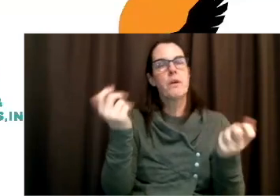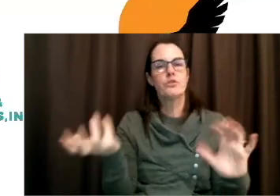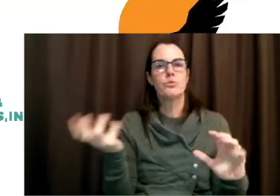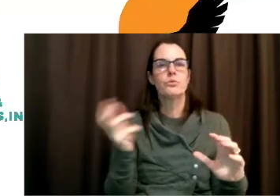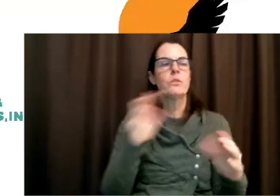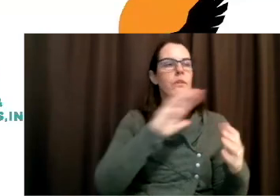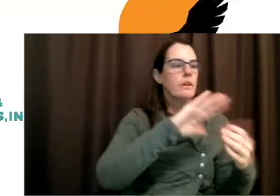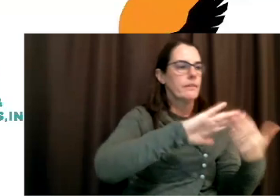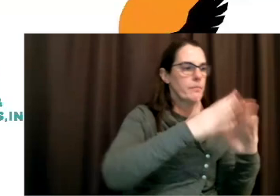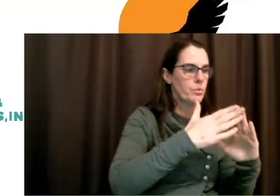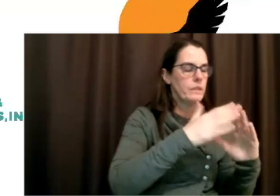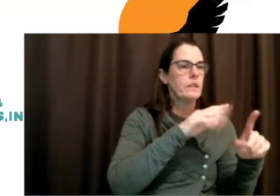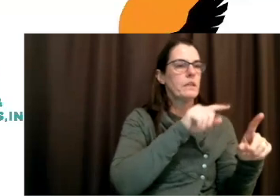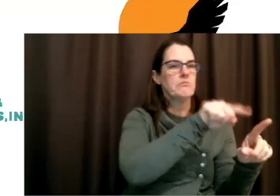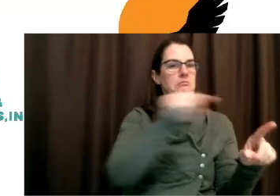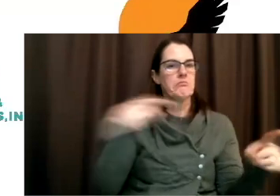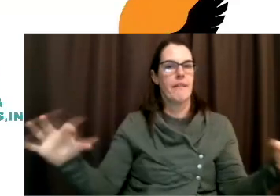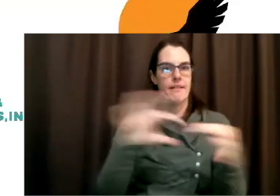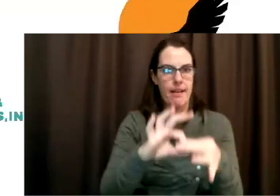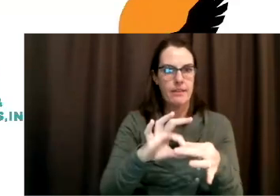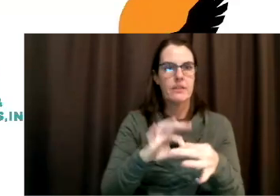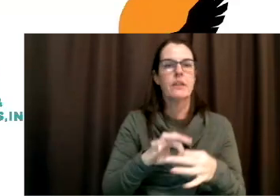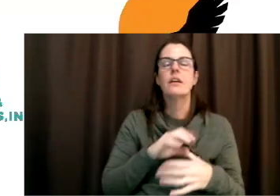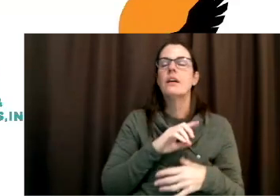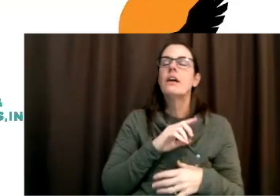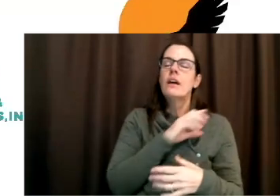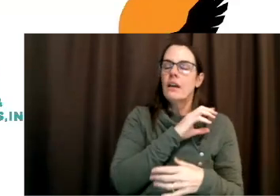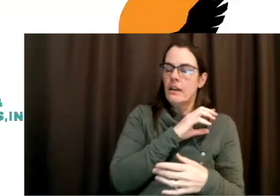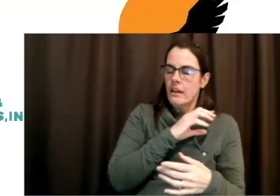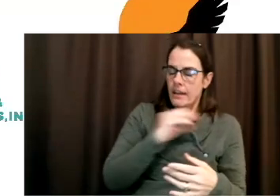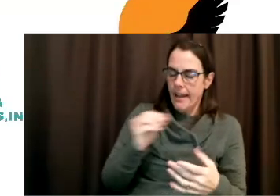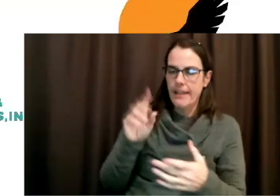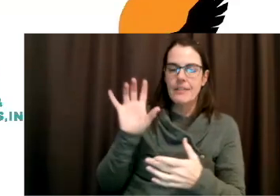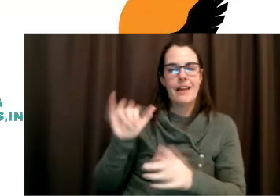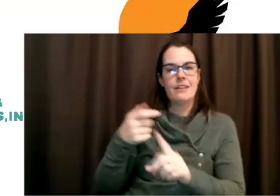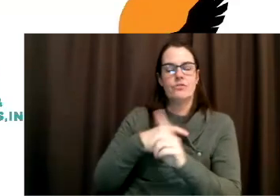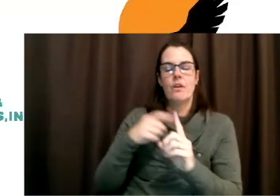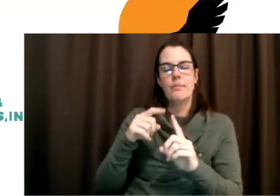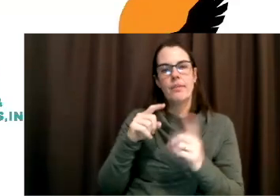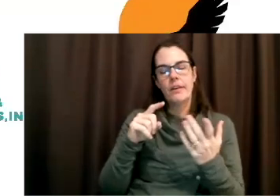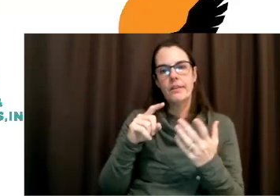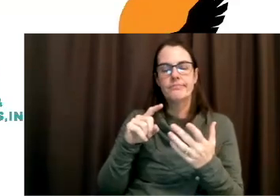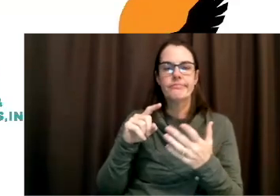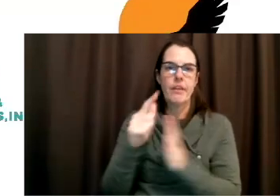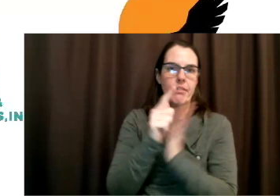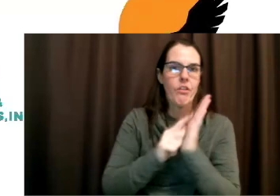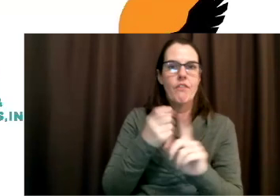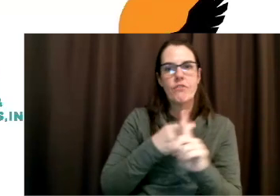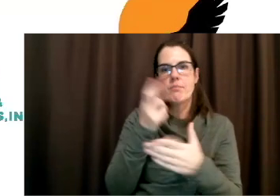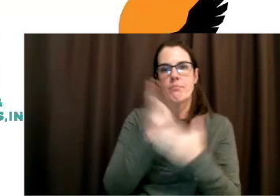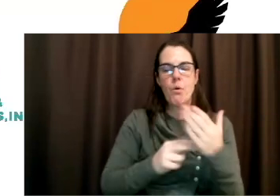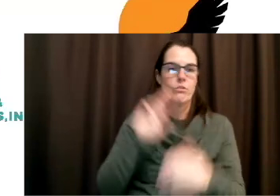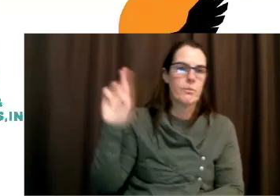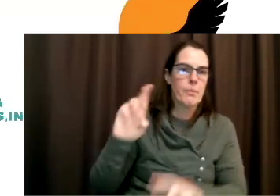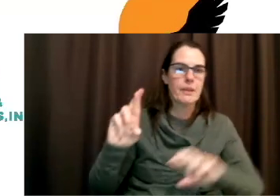funding opportunities, especially those coming out of the Bipartisan Infrastructure Law and the Inflation Reduction Act. And then we also focus on the